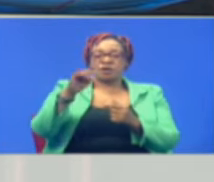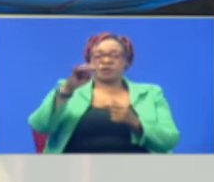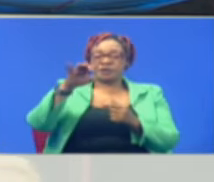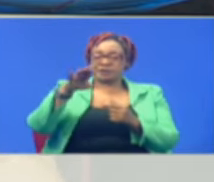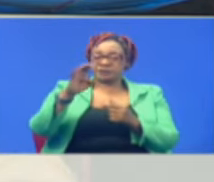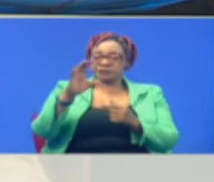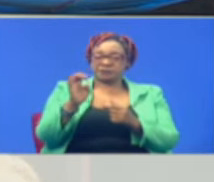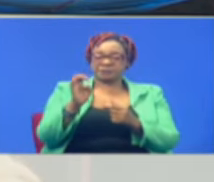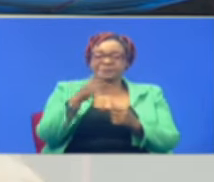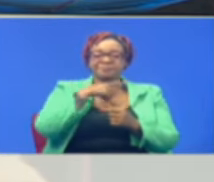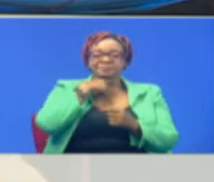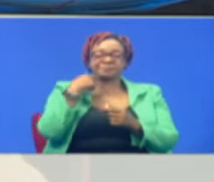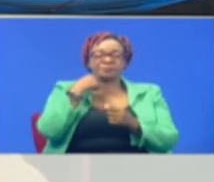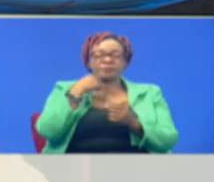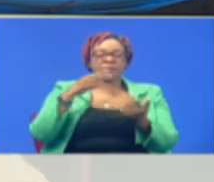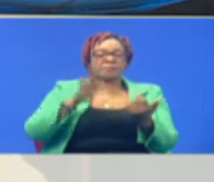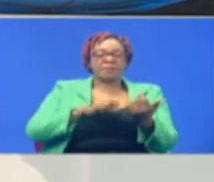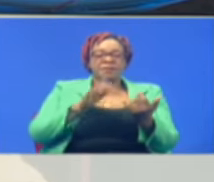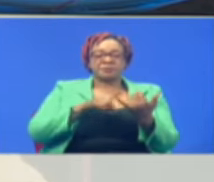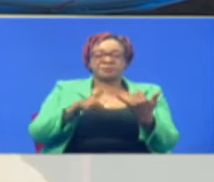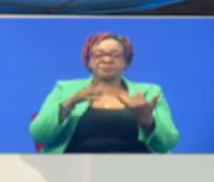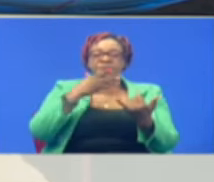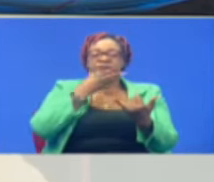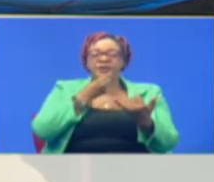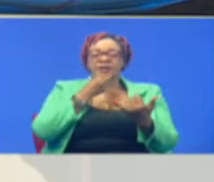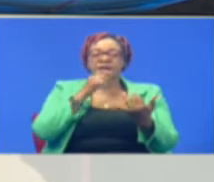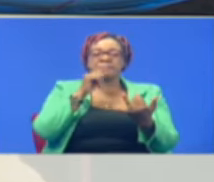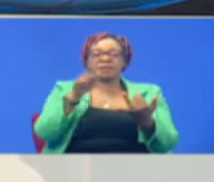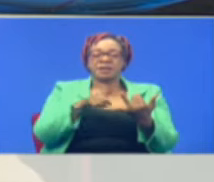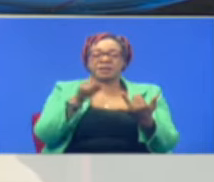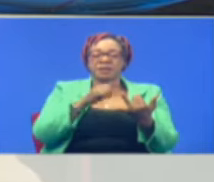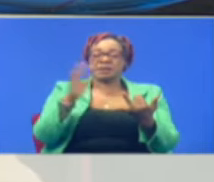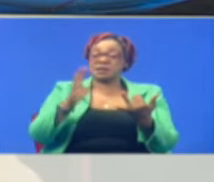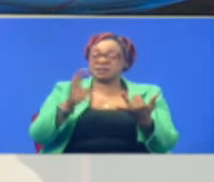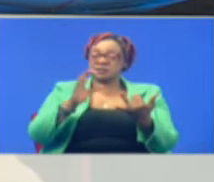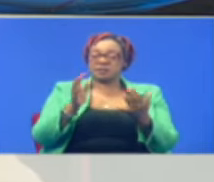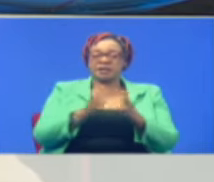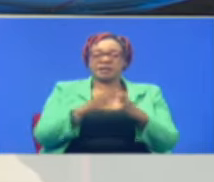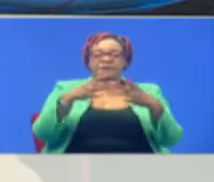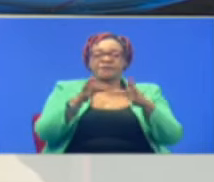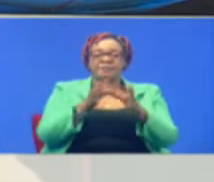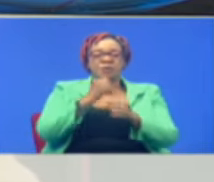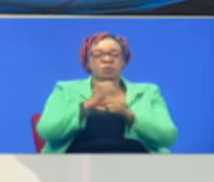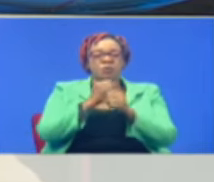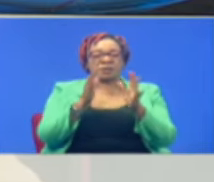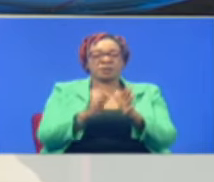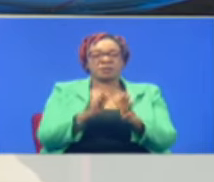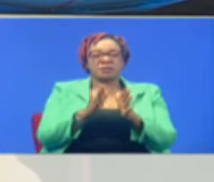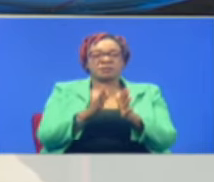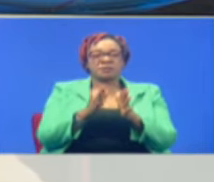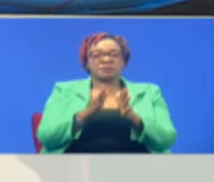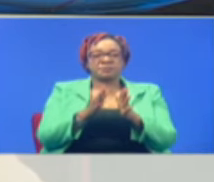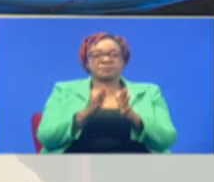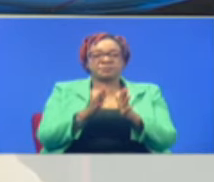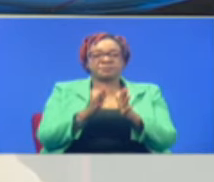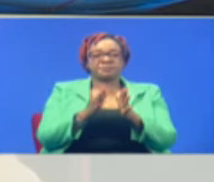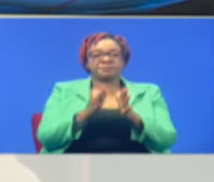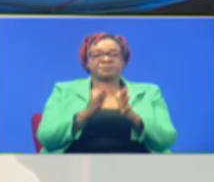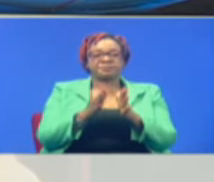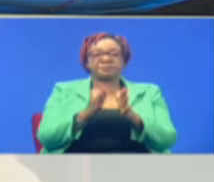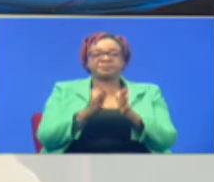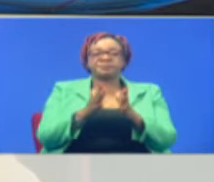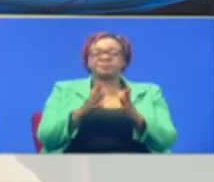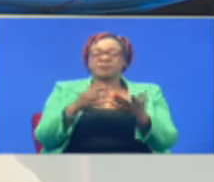have killed his mother, father, brother, cousin, and family worker in cold blood. He gave a